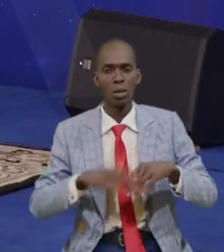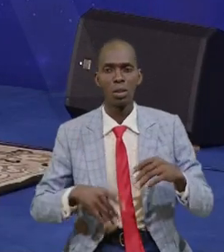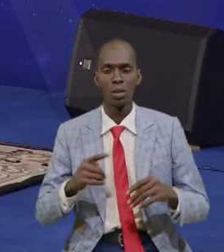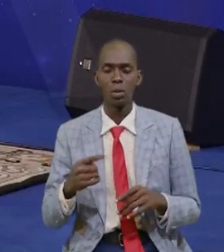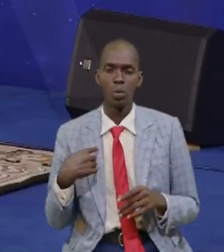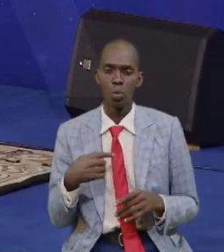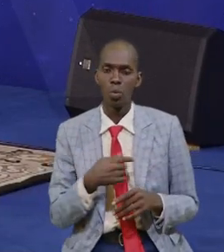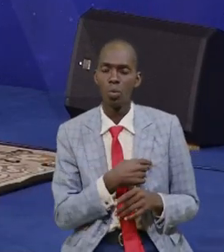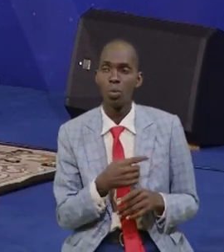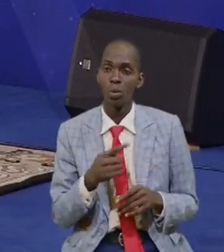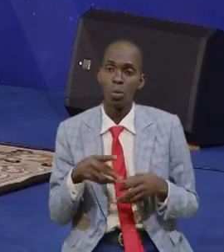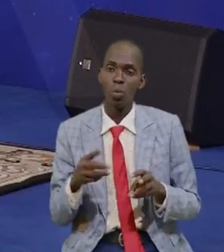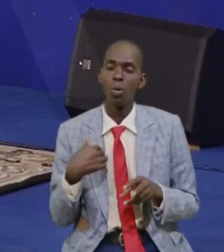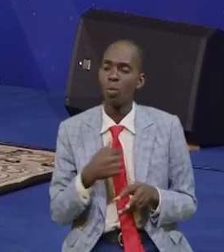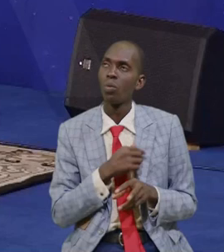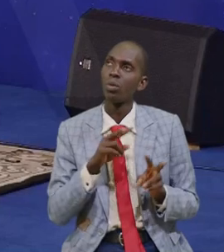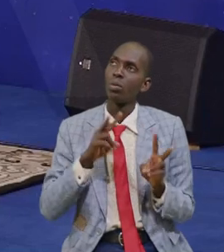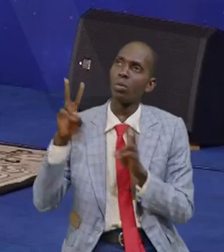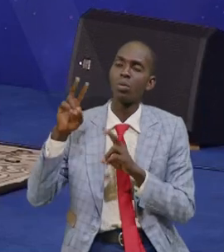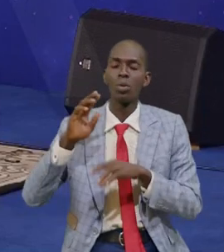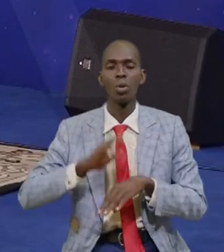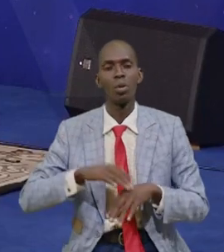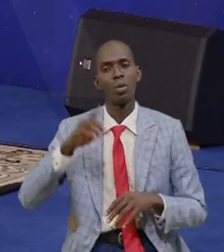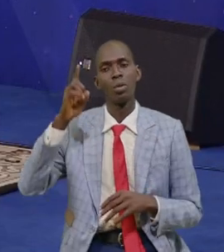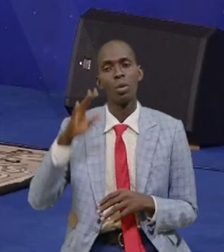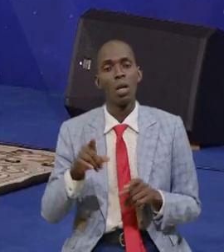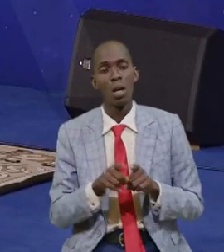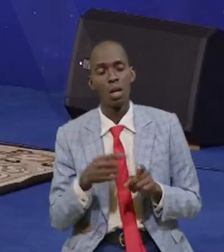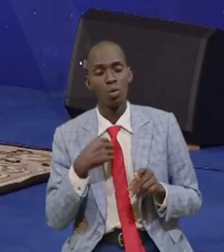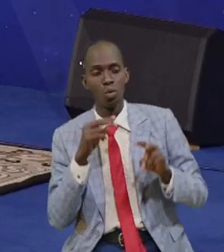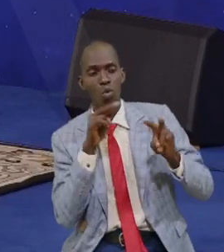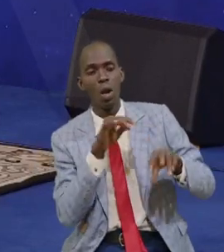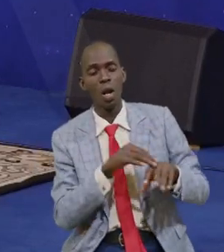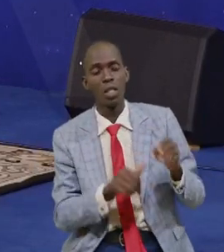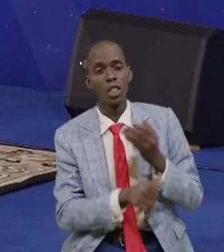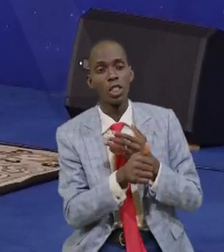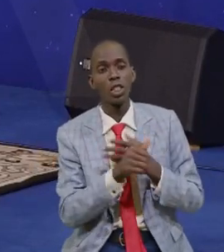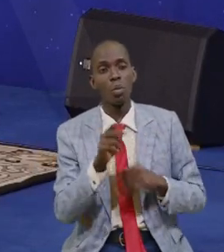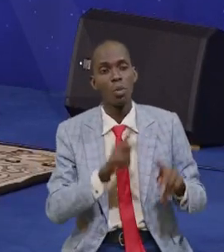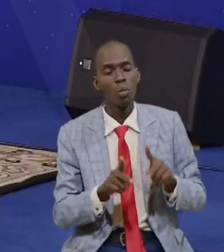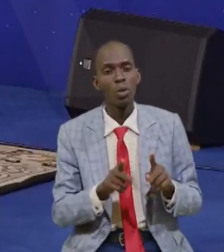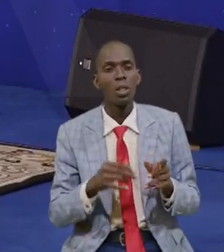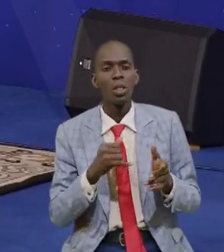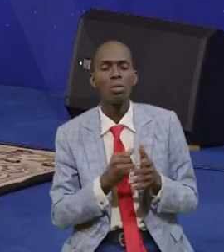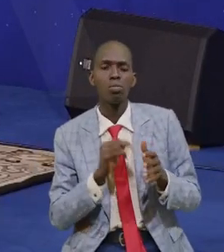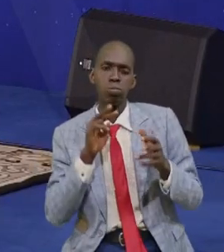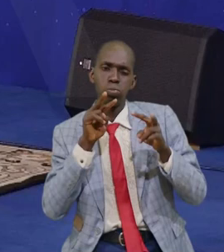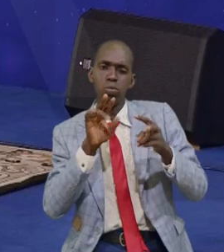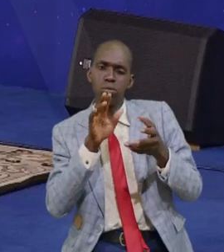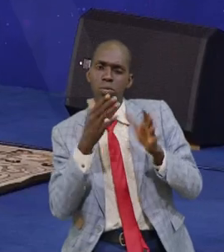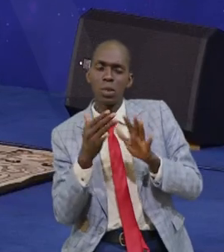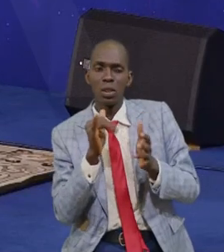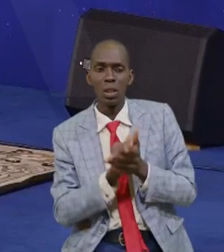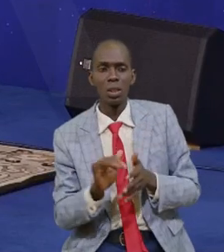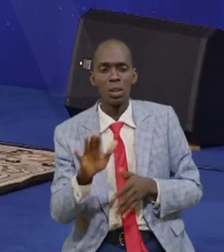them, and as we gaze at them, it looks like their furious eyeballs are stronger